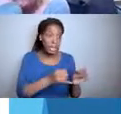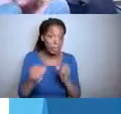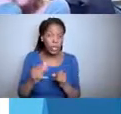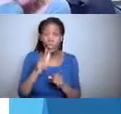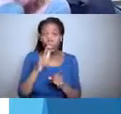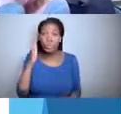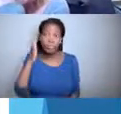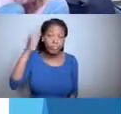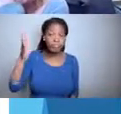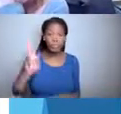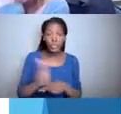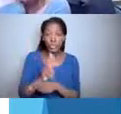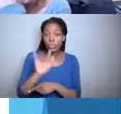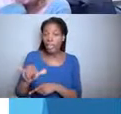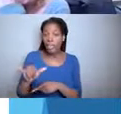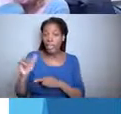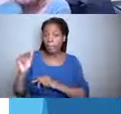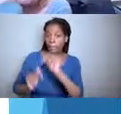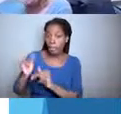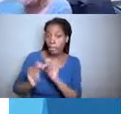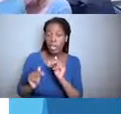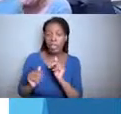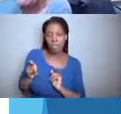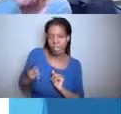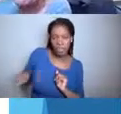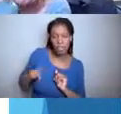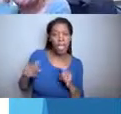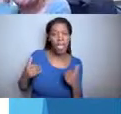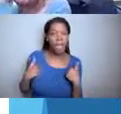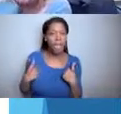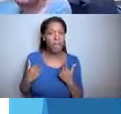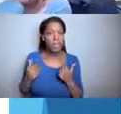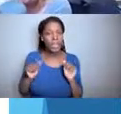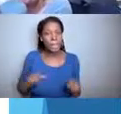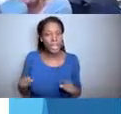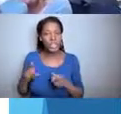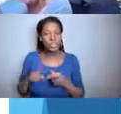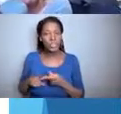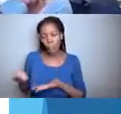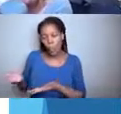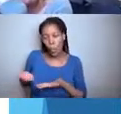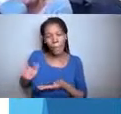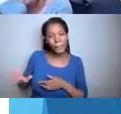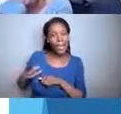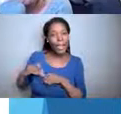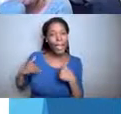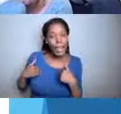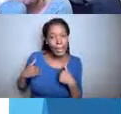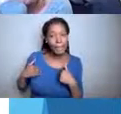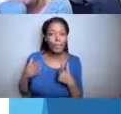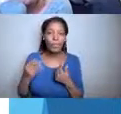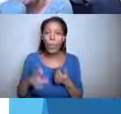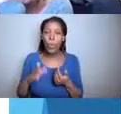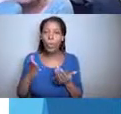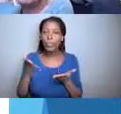they might have a tool or strategy or a mechanism through their animal or through other things that that that bring that bring comfort